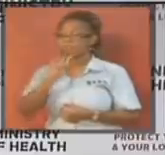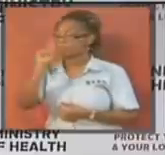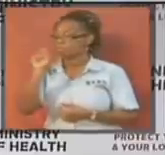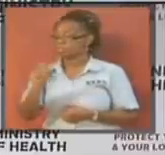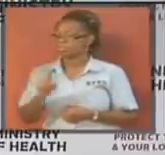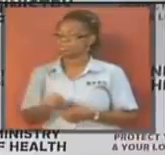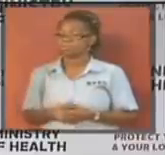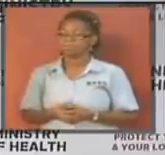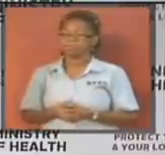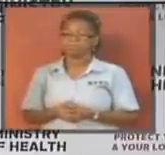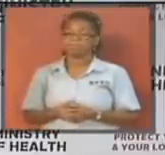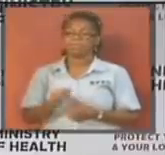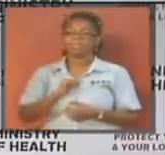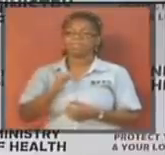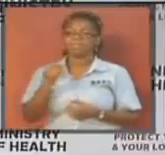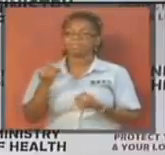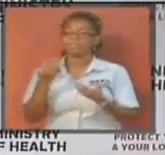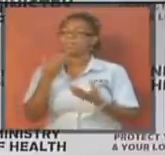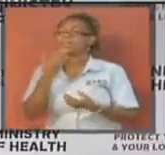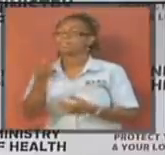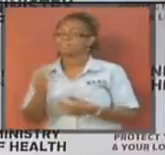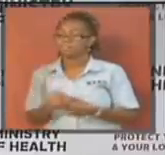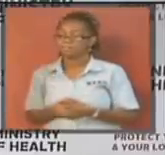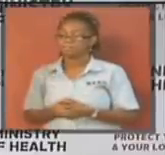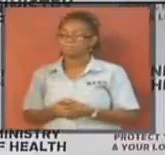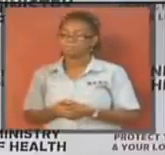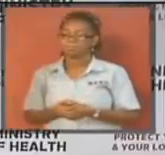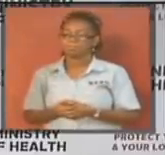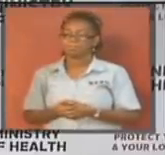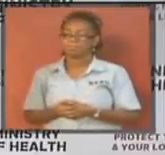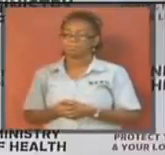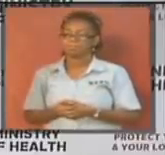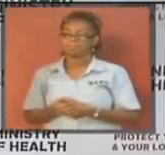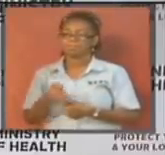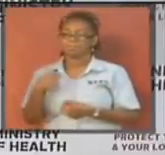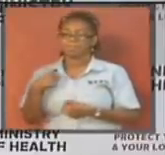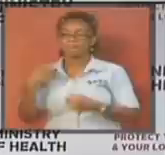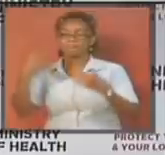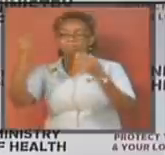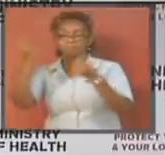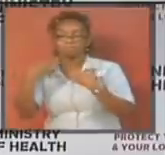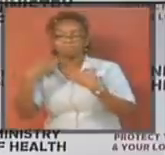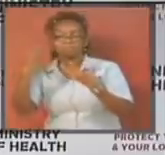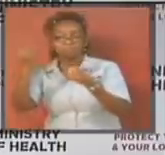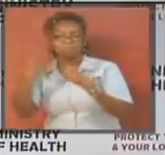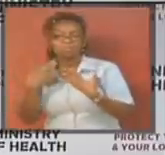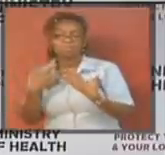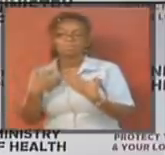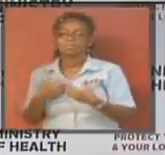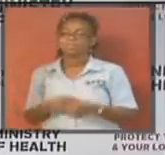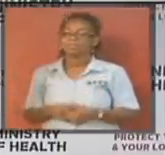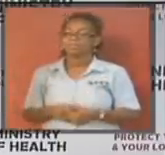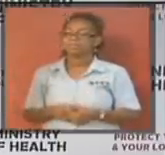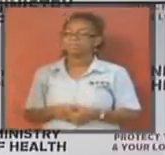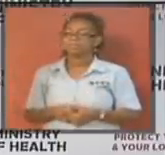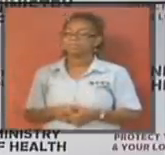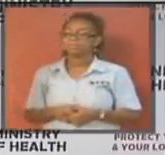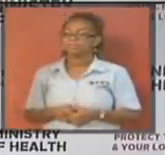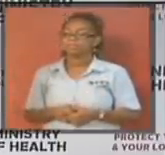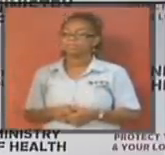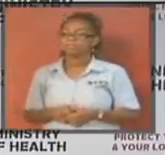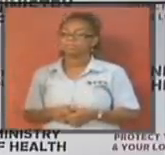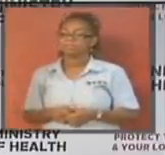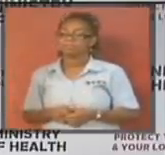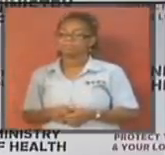in Tobago. We have information that letters have been written to the Ministry of Health as well as you